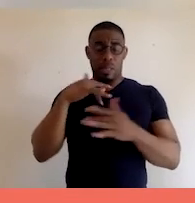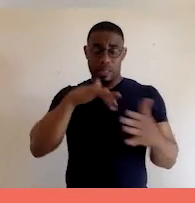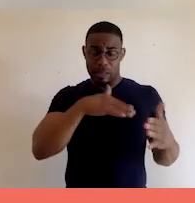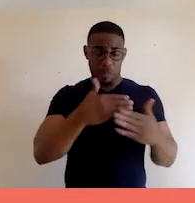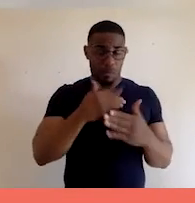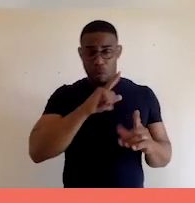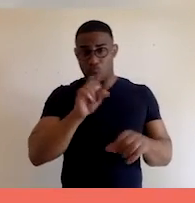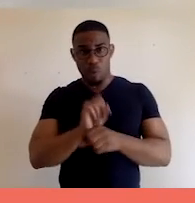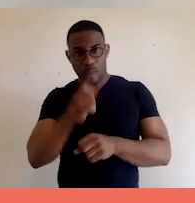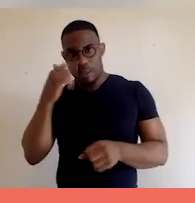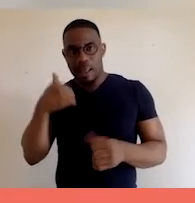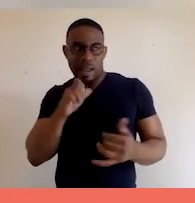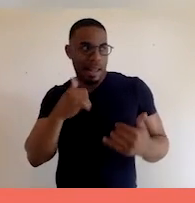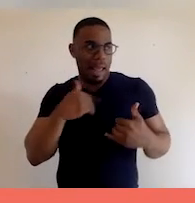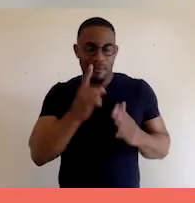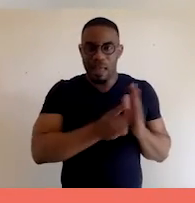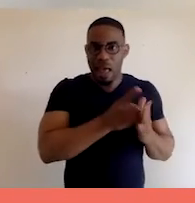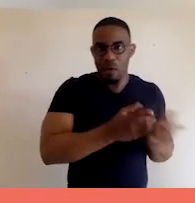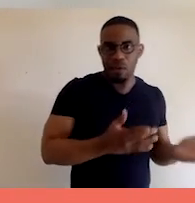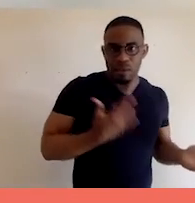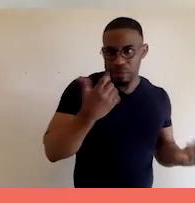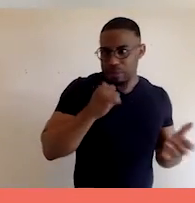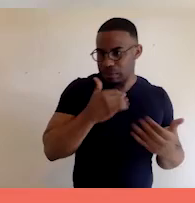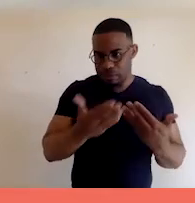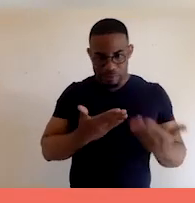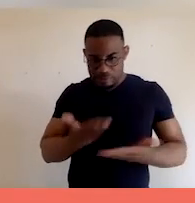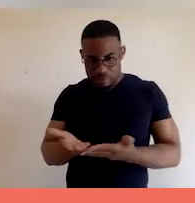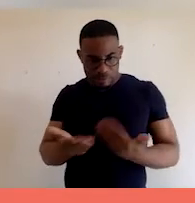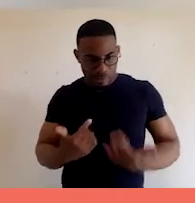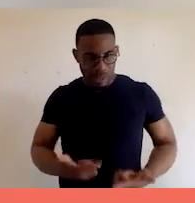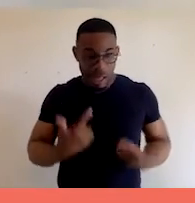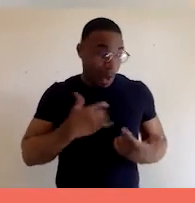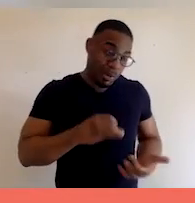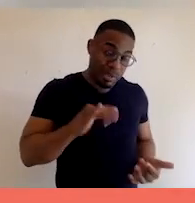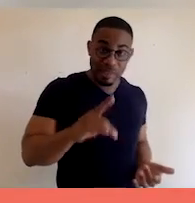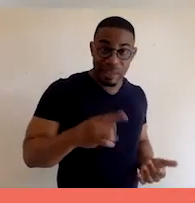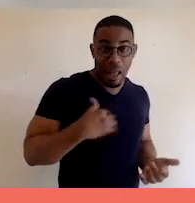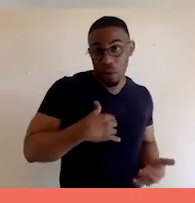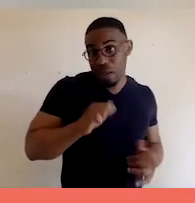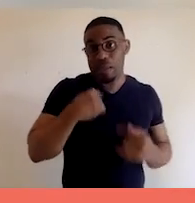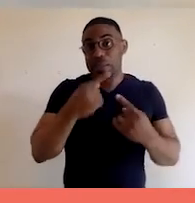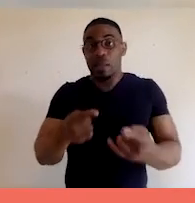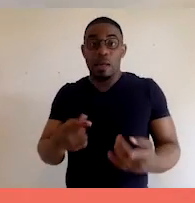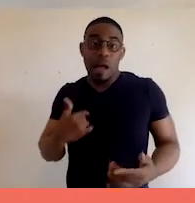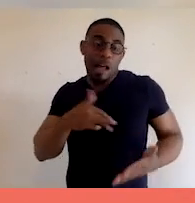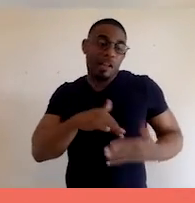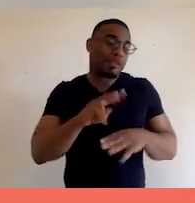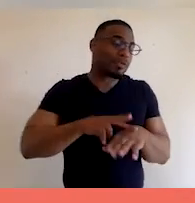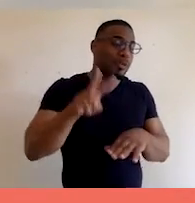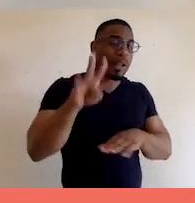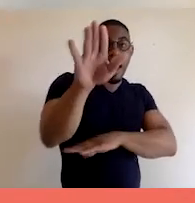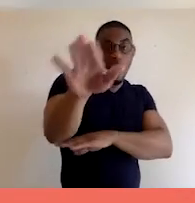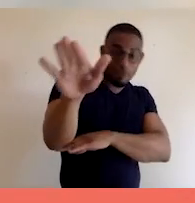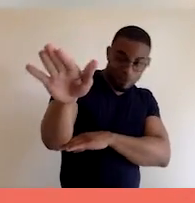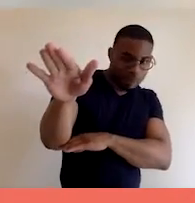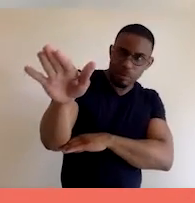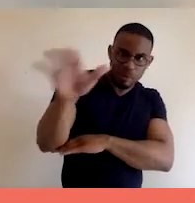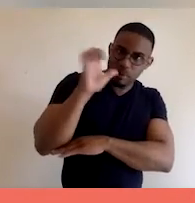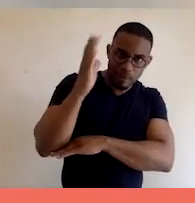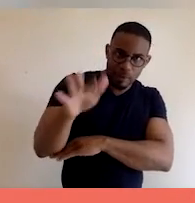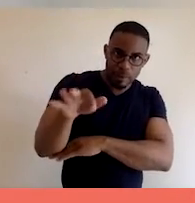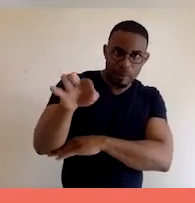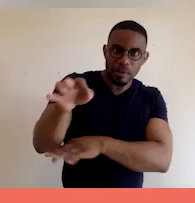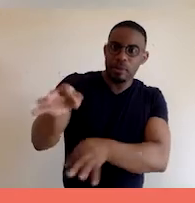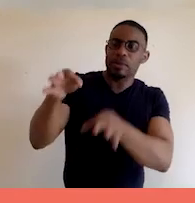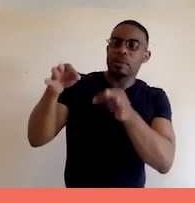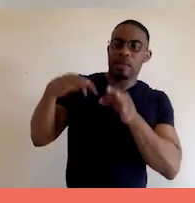before going to work because I didn't have the hours. It just didn't exist in my life. I wish it did. I wish I could tell you I was studying at 2 o'clock in the afternoon. It just wasn't there.